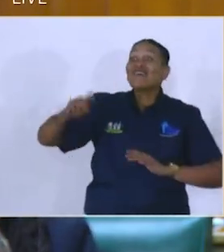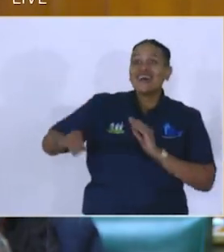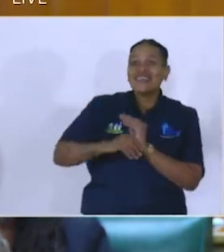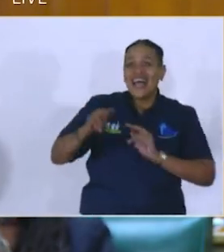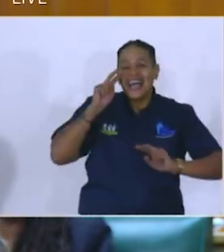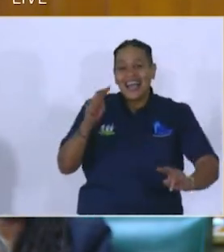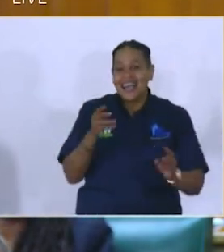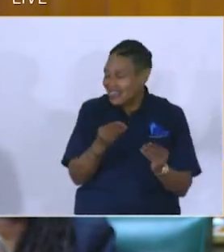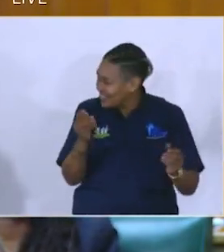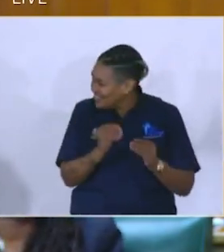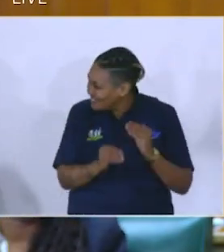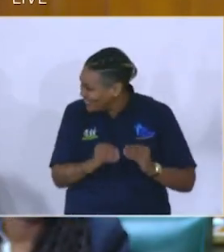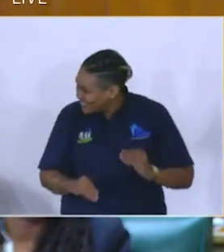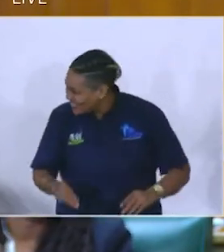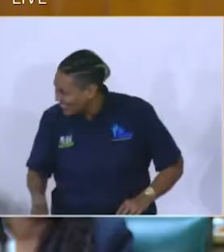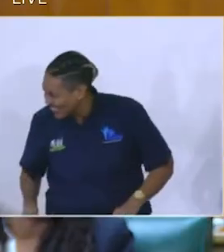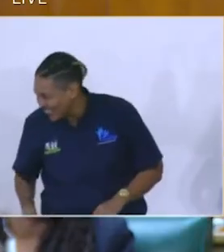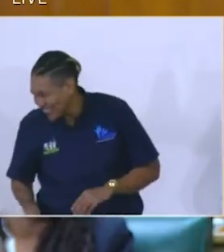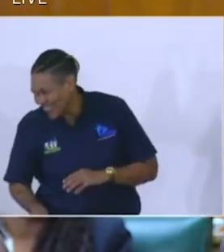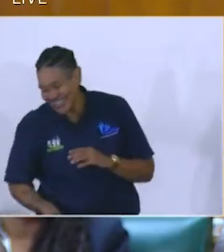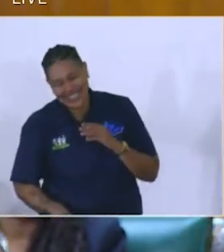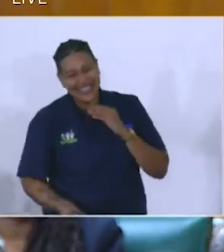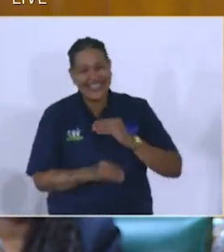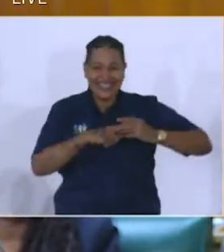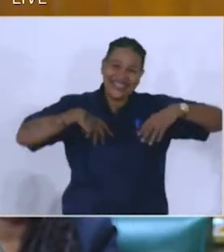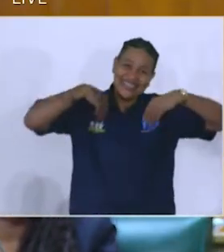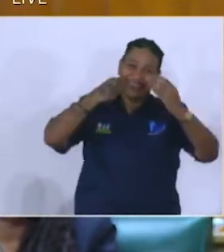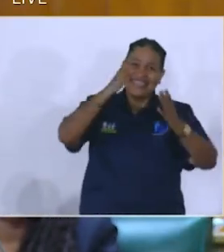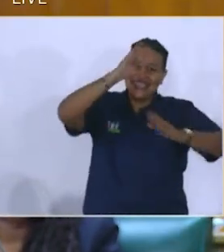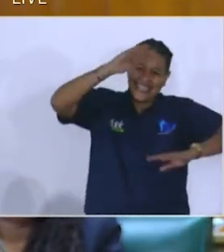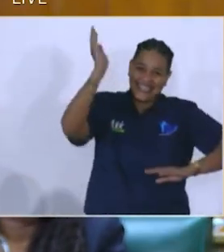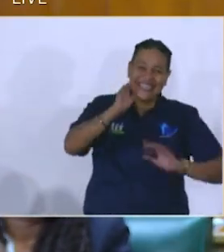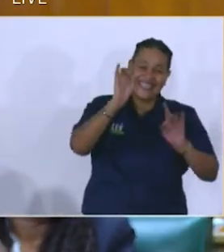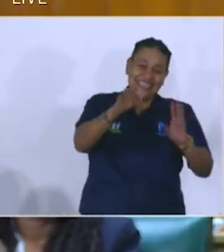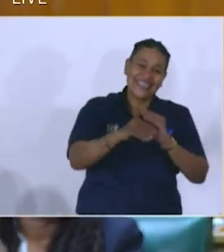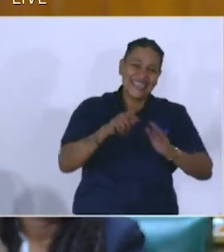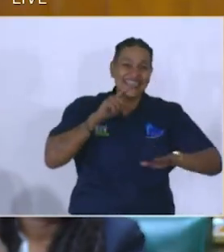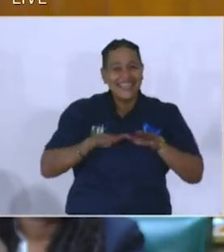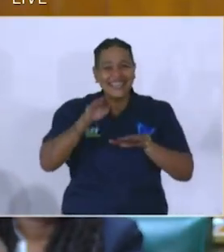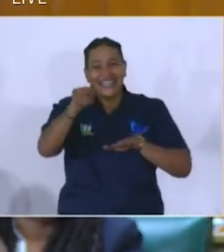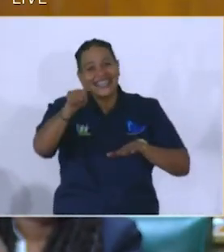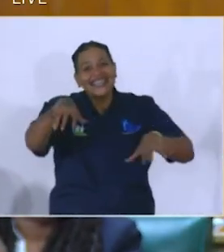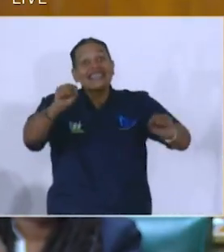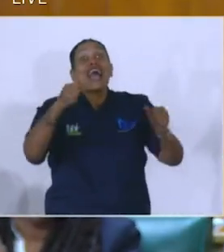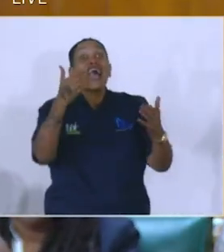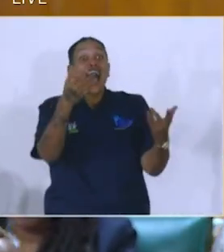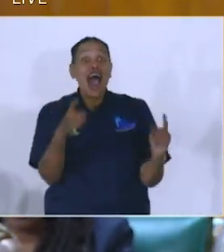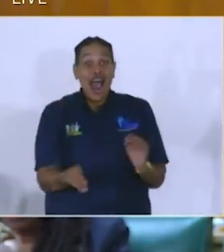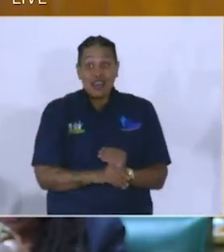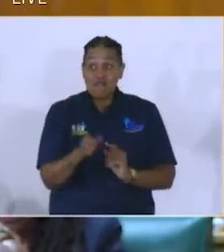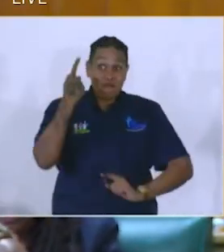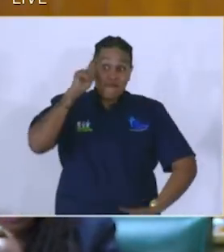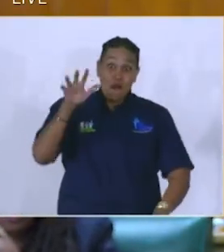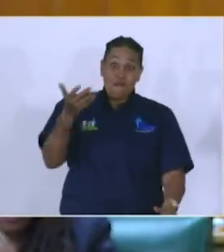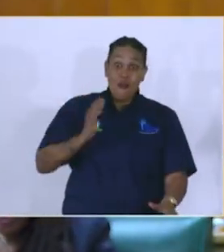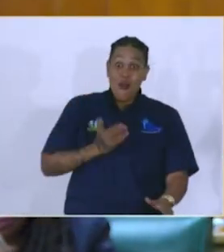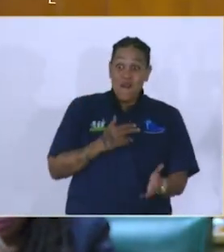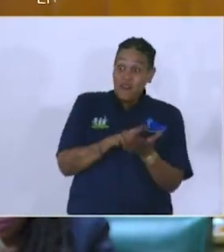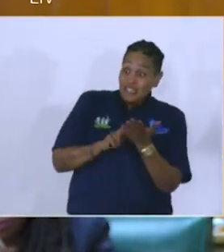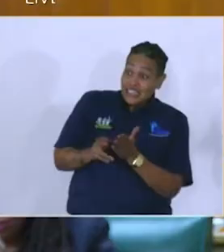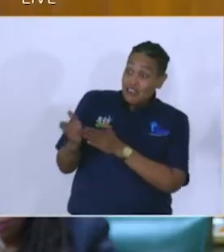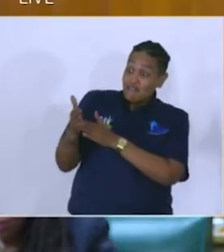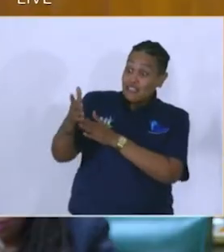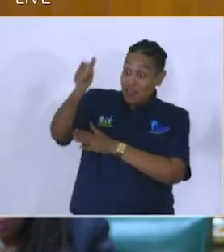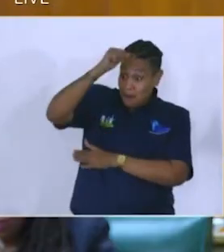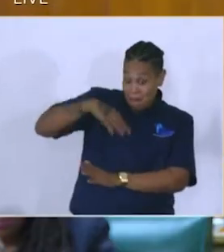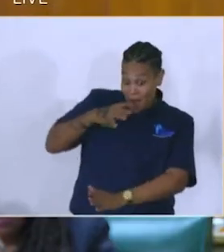addressed. So I've given directives that steps should be taken for our registered